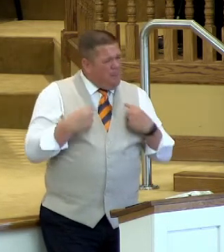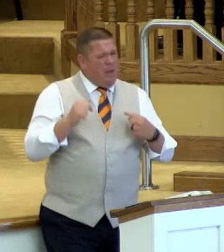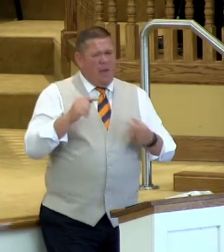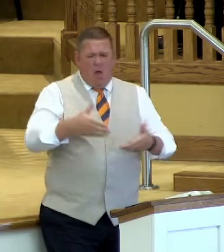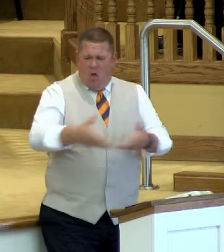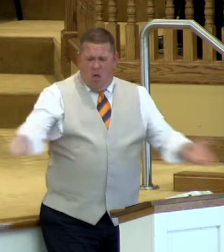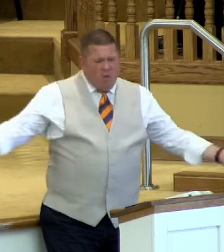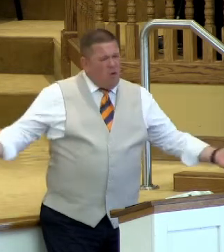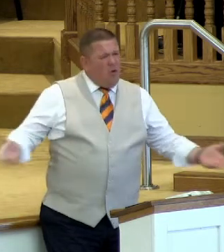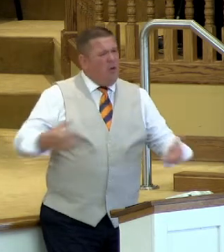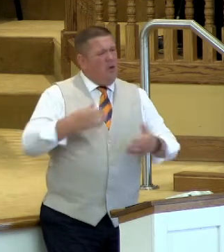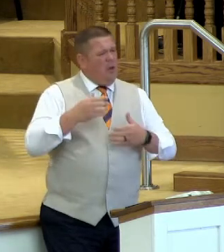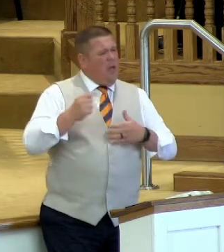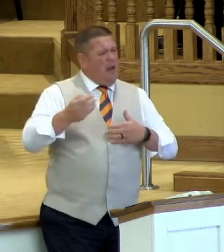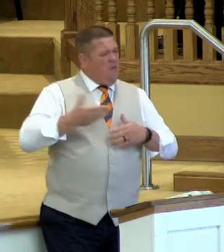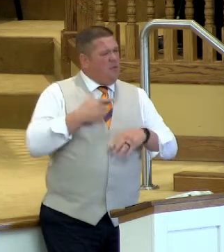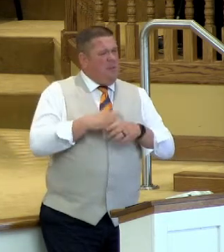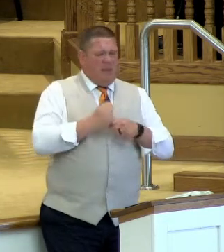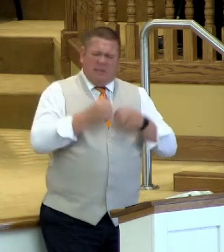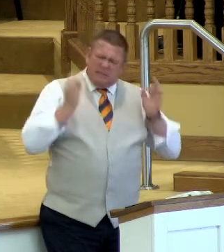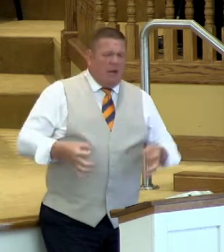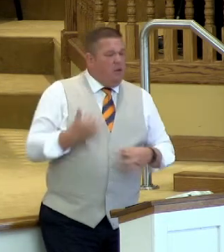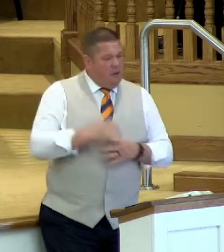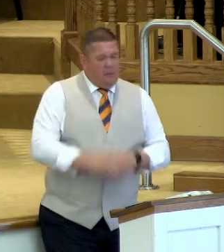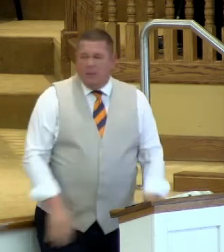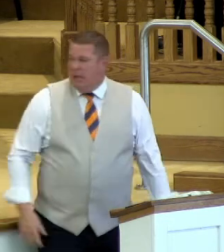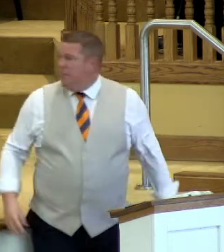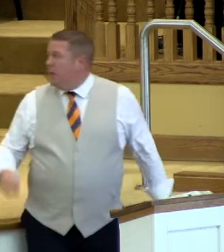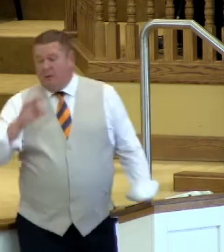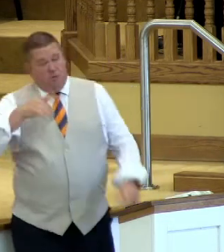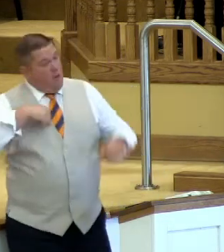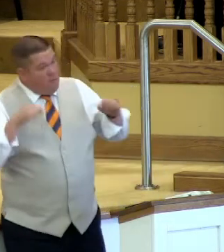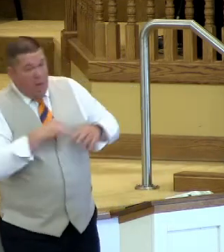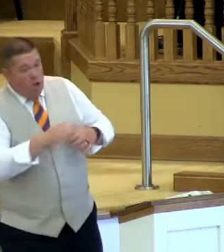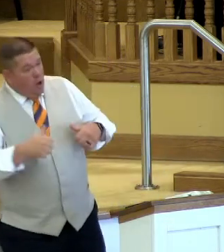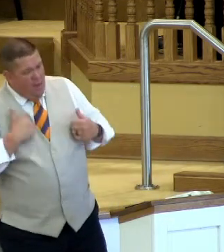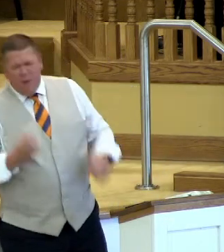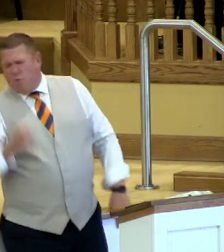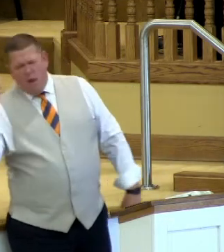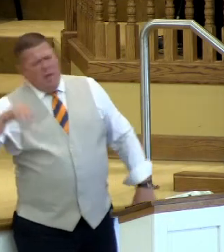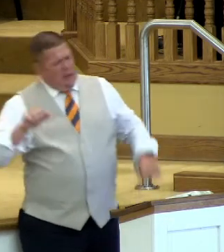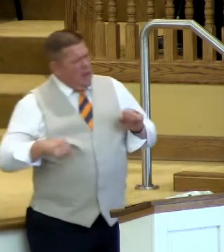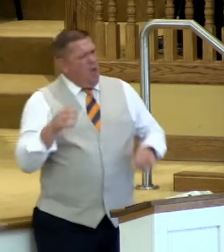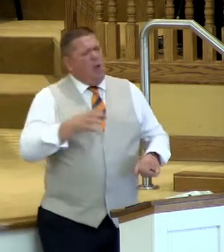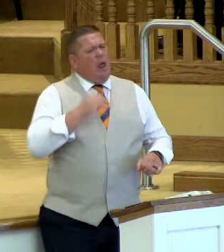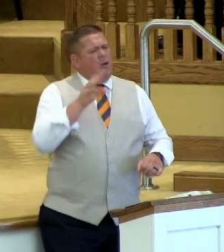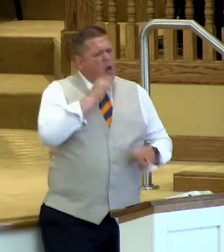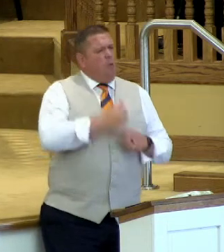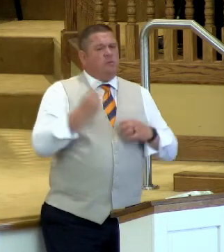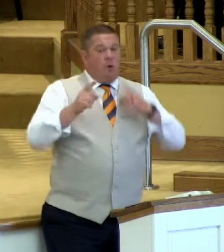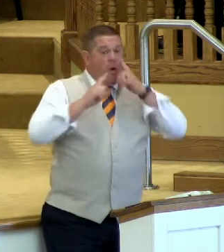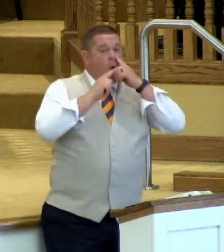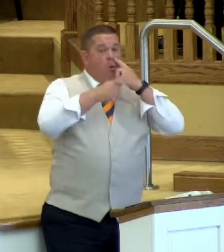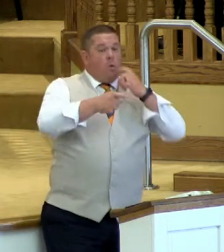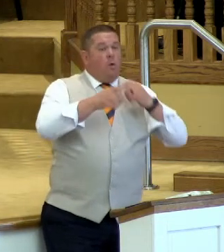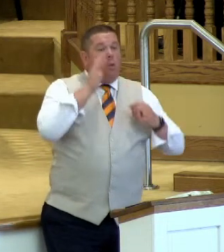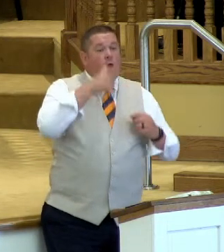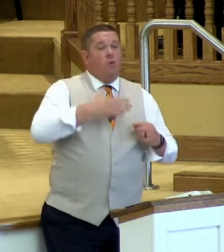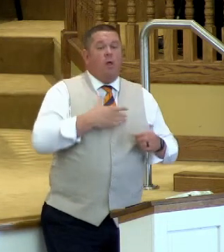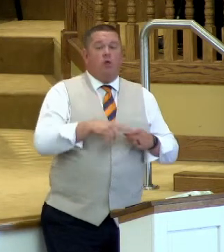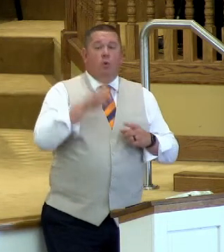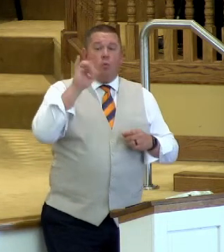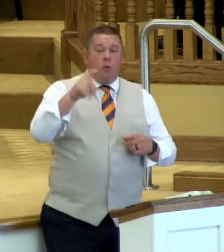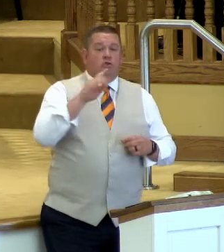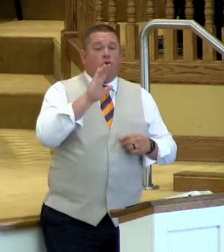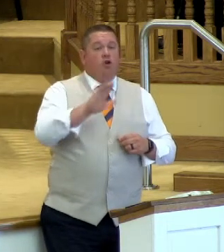at the altar at invitation time and get that settled. And if you have doubt in your life, get rid of that doubt and talk to someone. Are you willing to